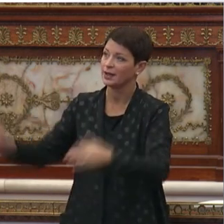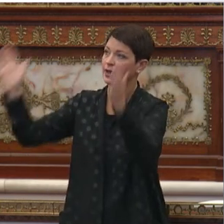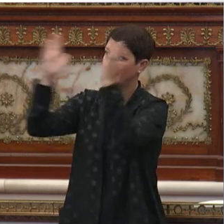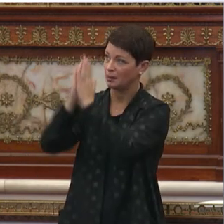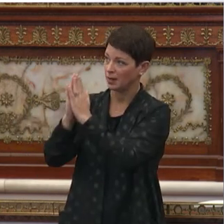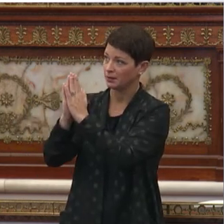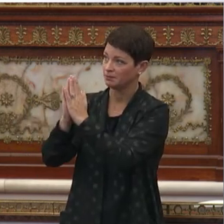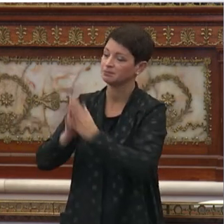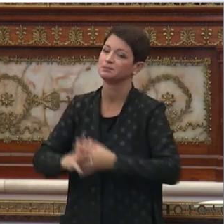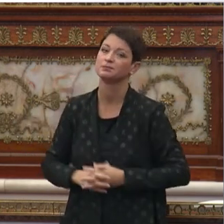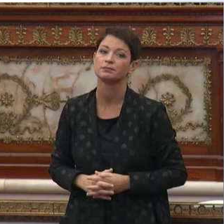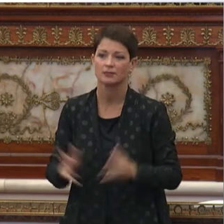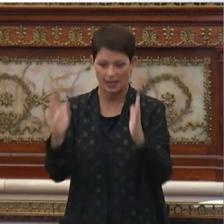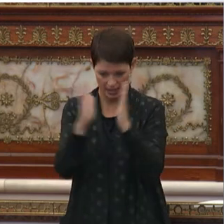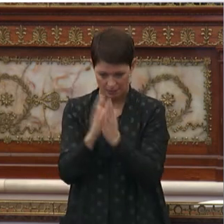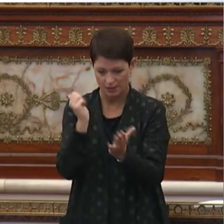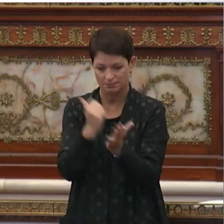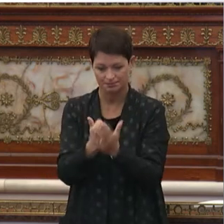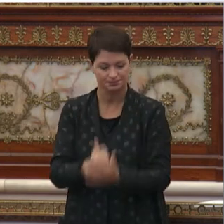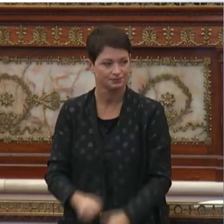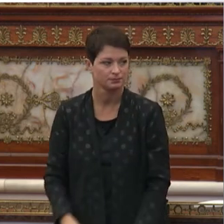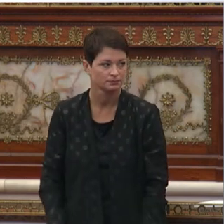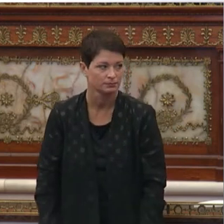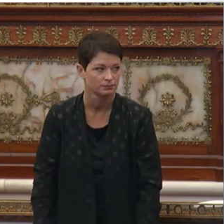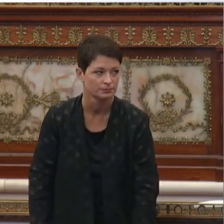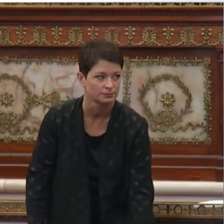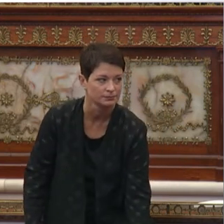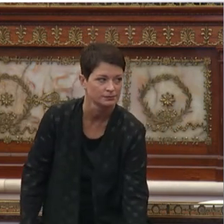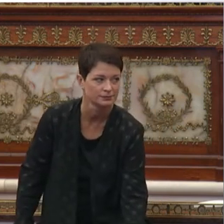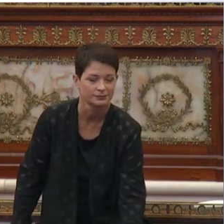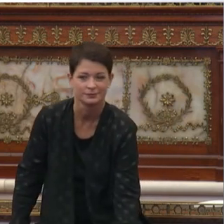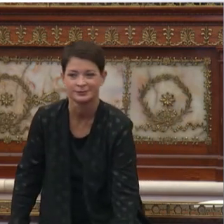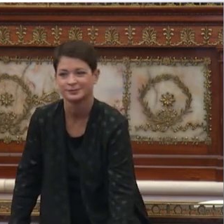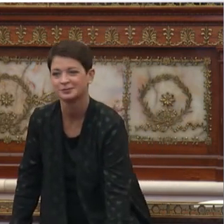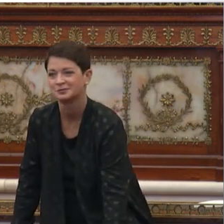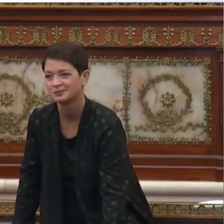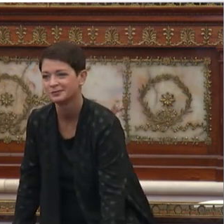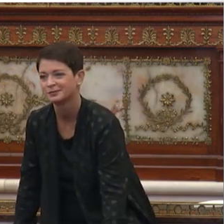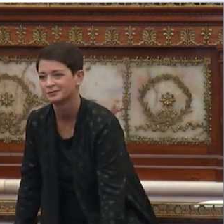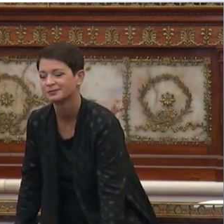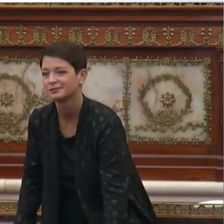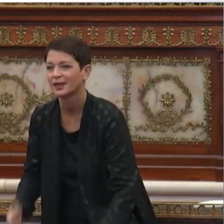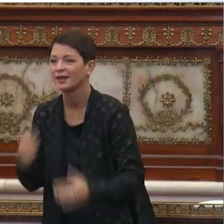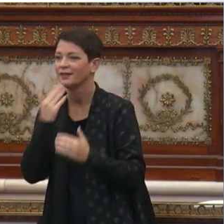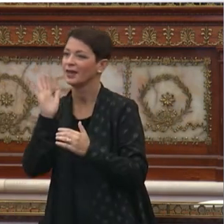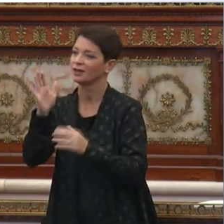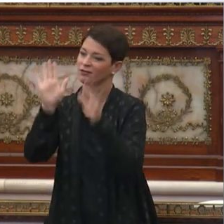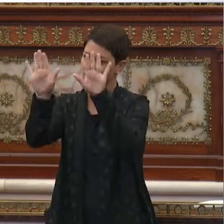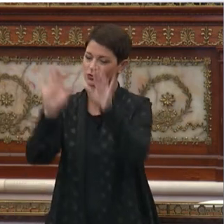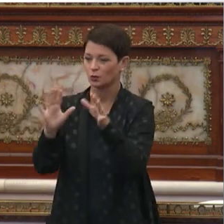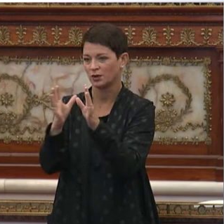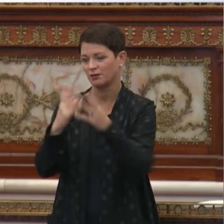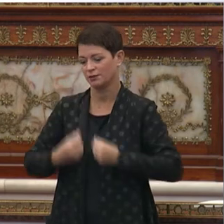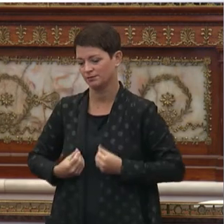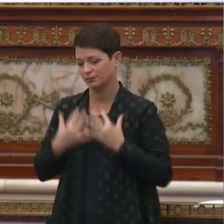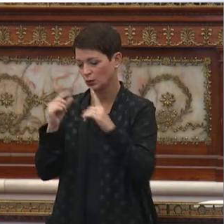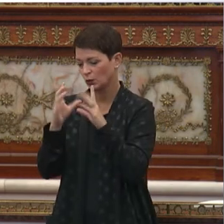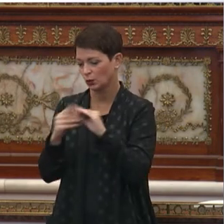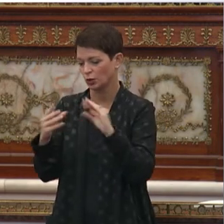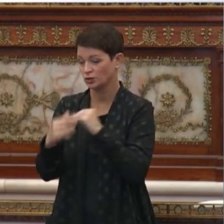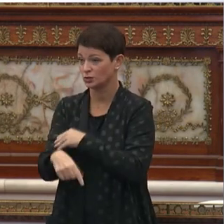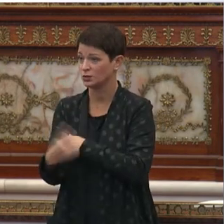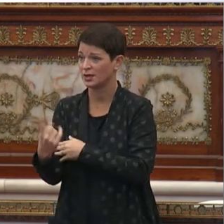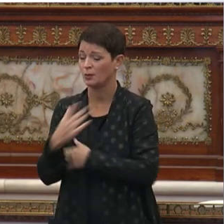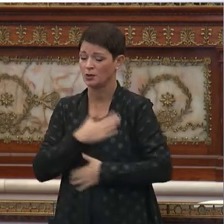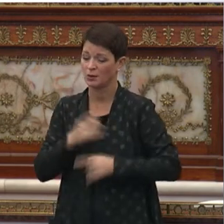amen. Amen. Thank you, Pastor. Thank you so much for those inspiring words today. We really appreciate you being here